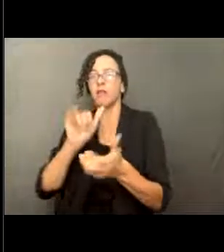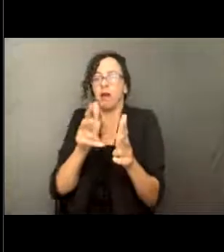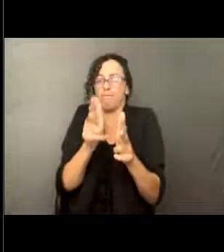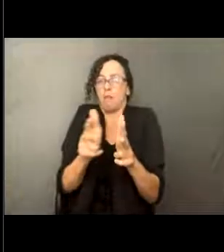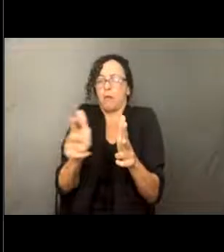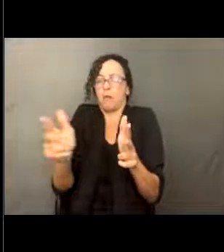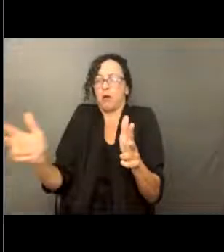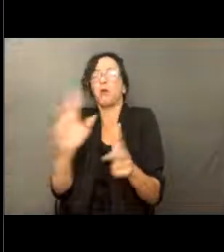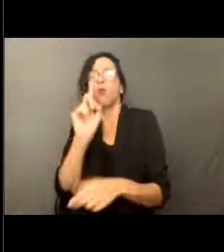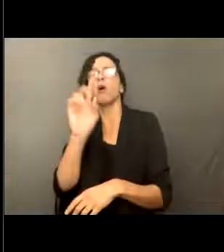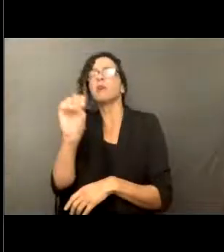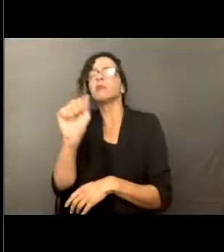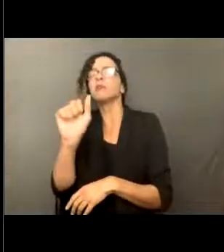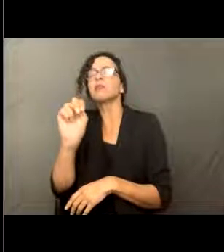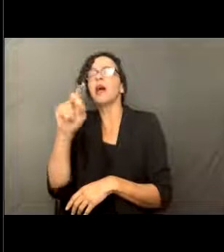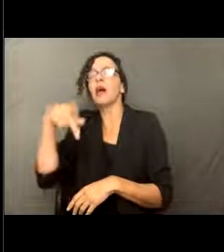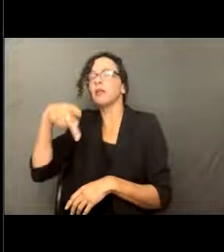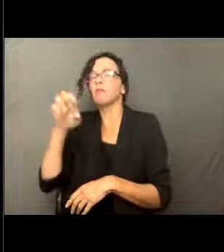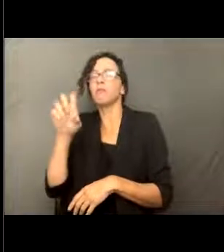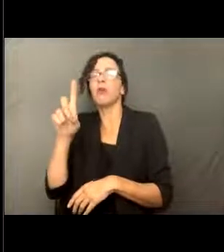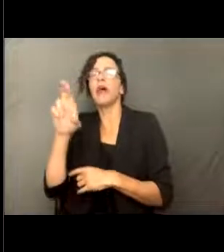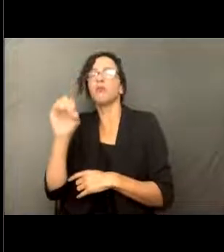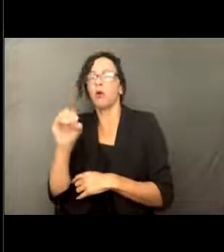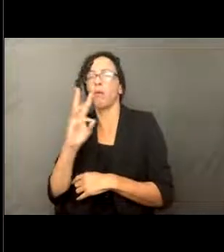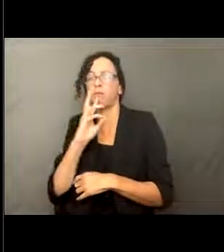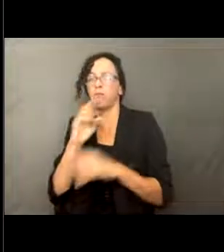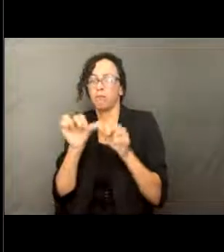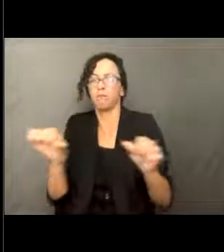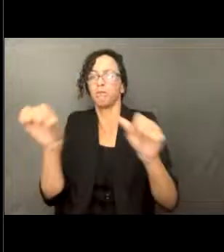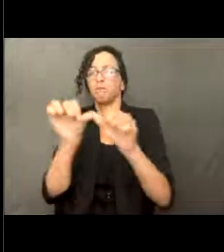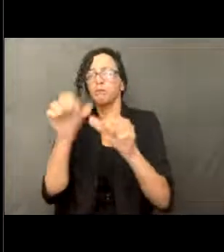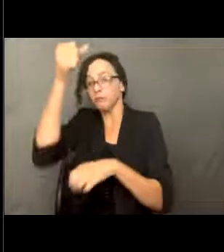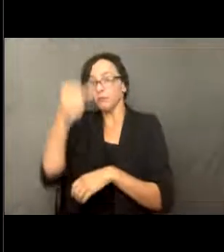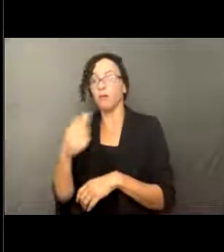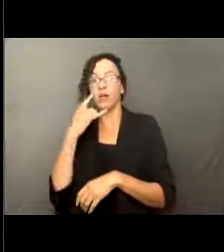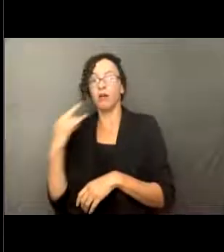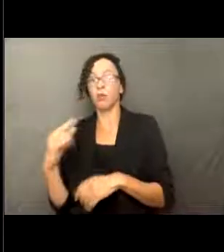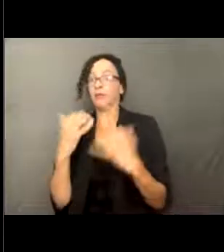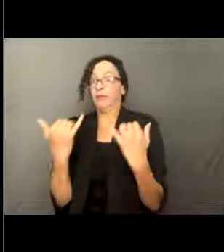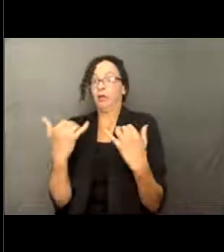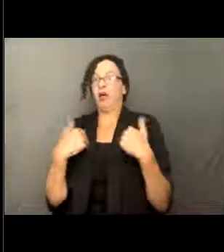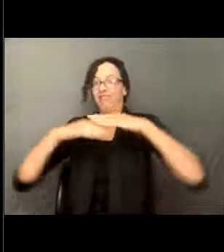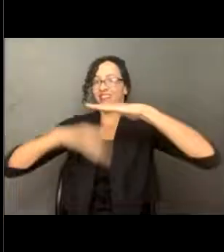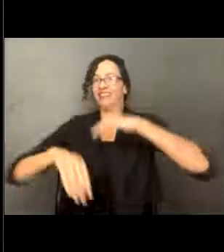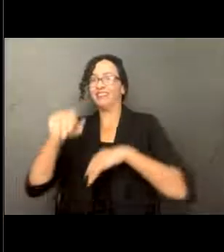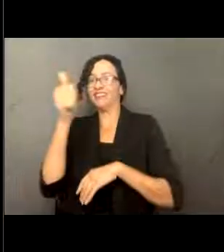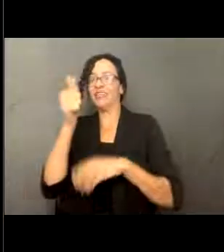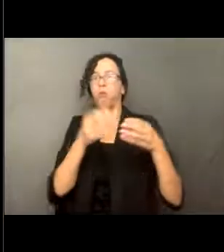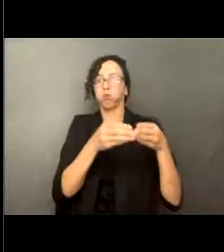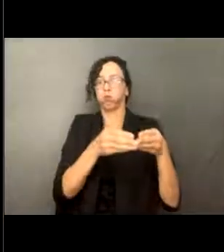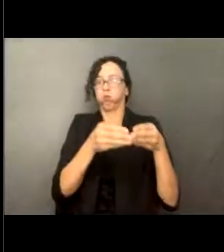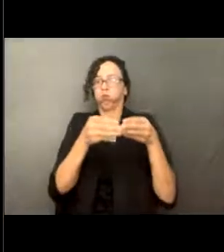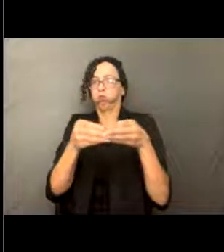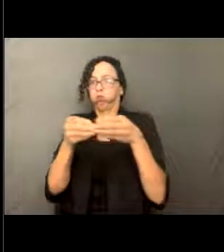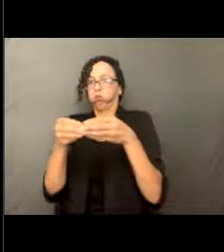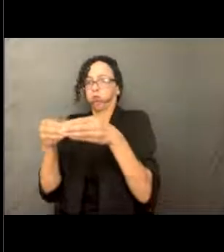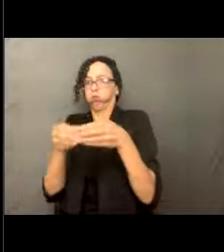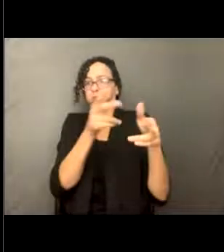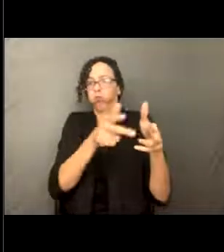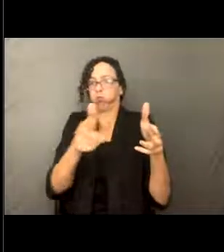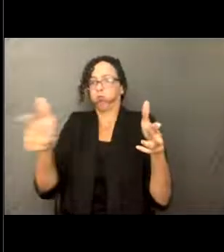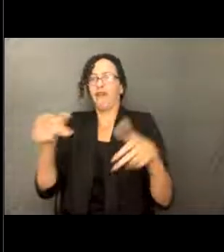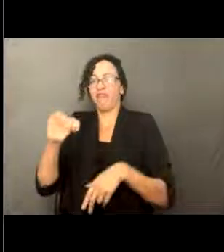in Southern California. Today, we have less than 10 ships there. I believe a lot of